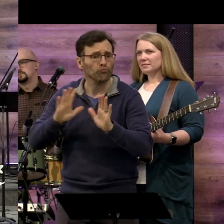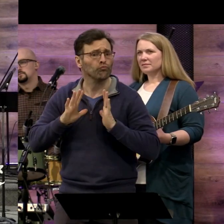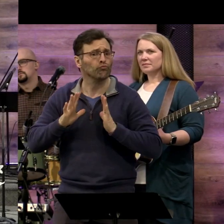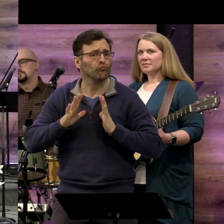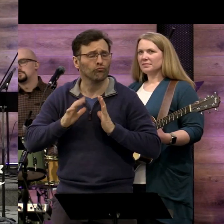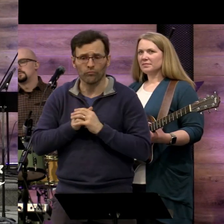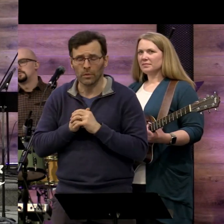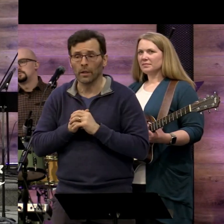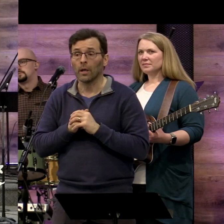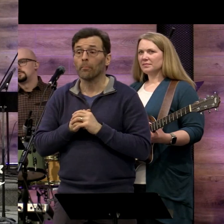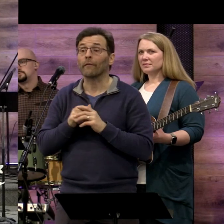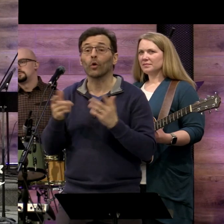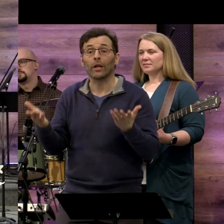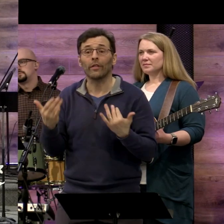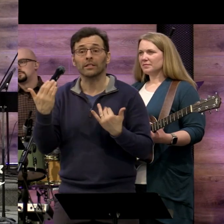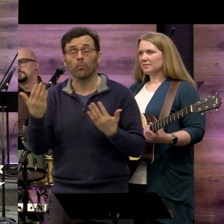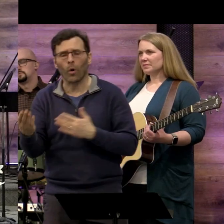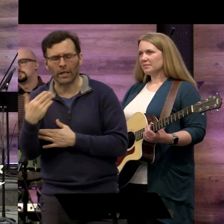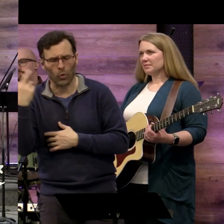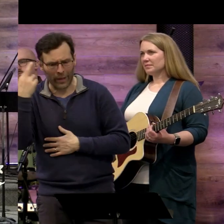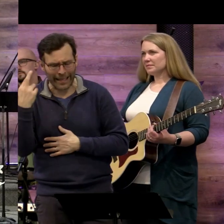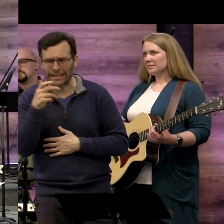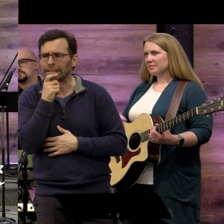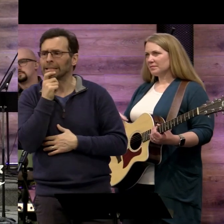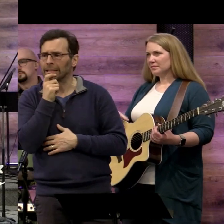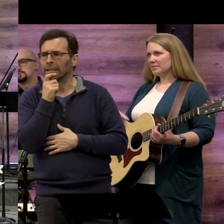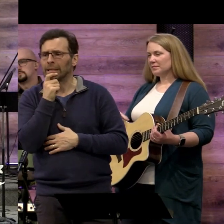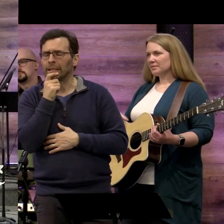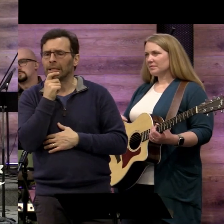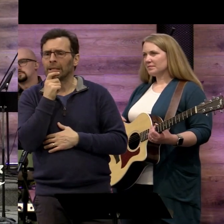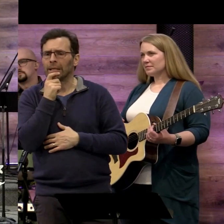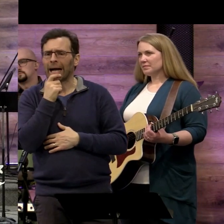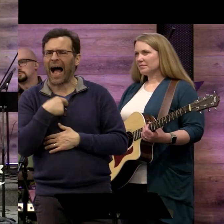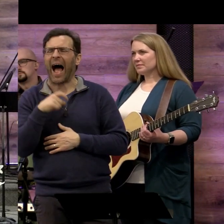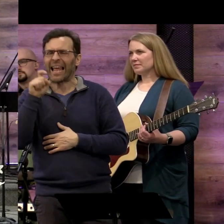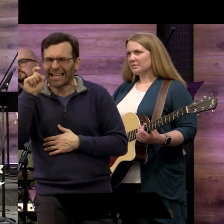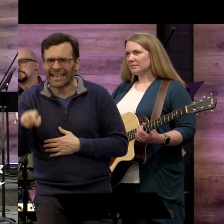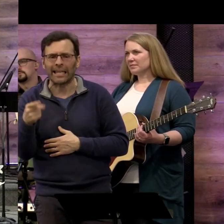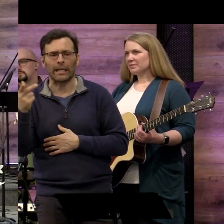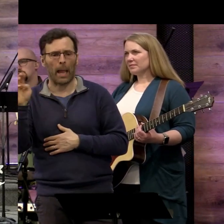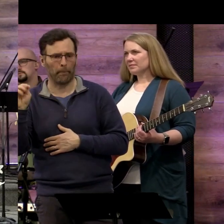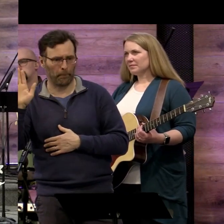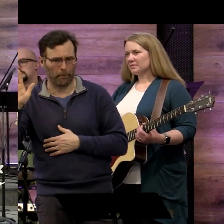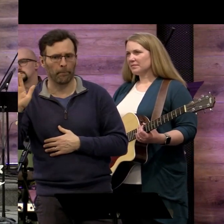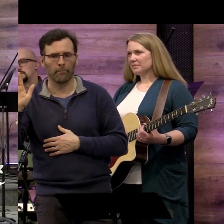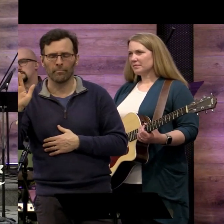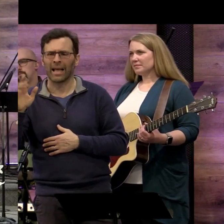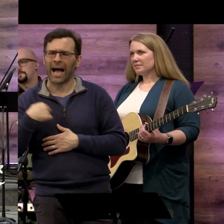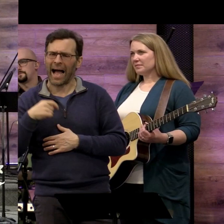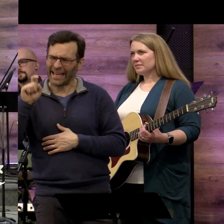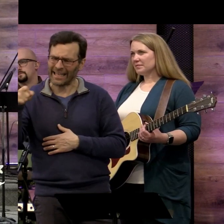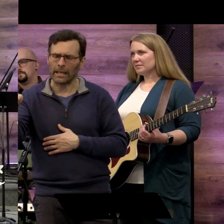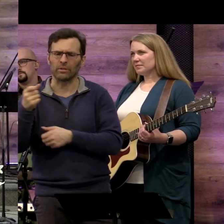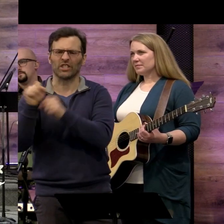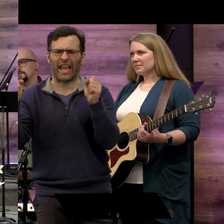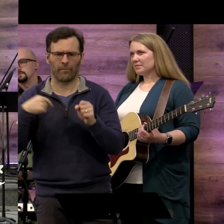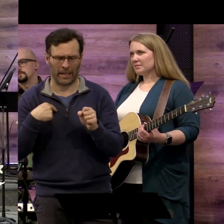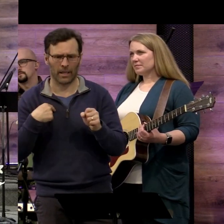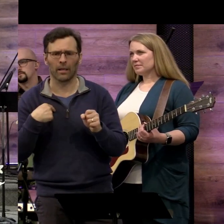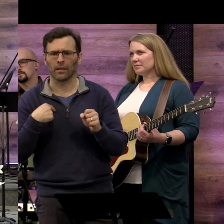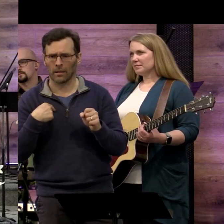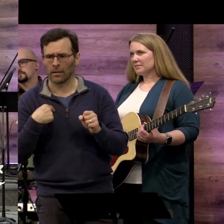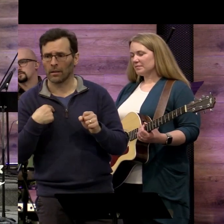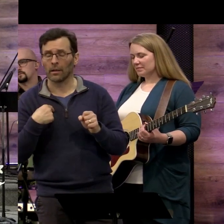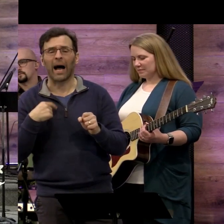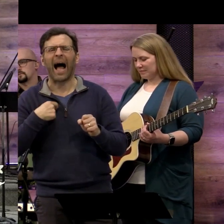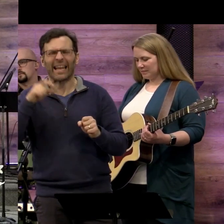However, if you're here this morning and you realize, oh man, I need Him. I need Him to save me.